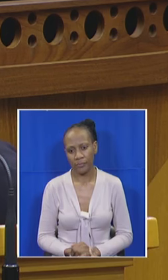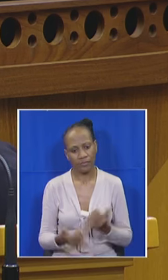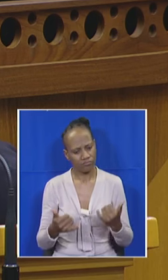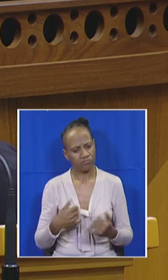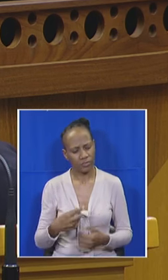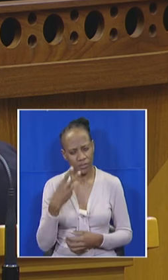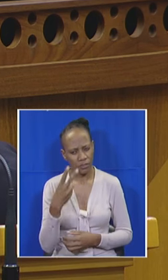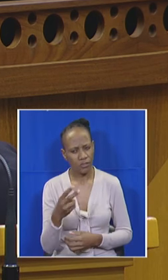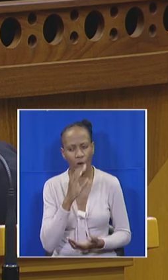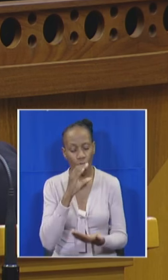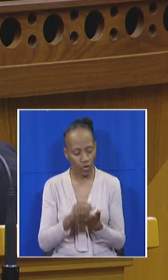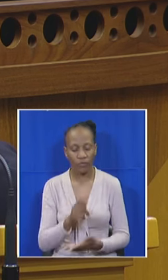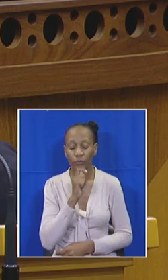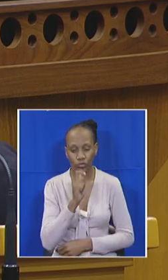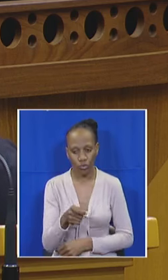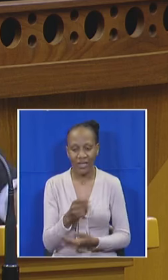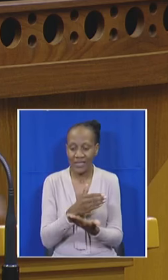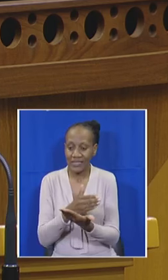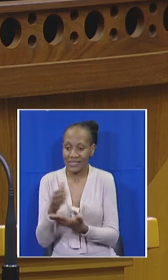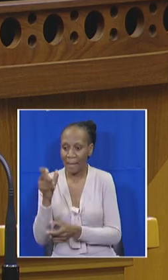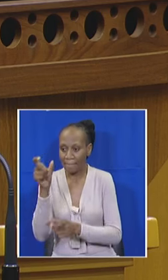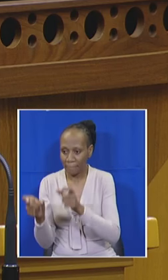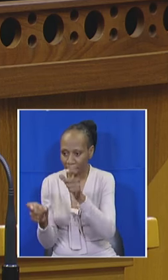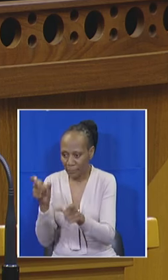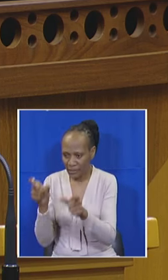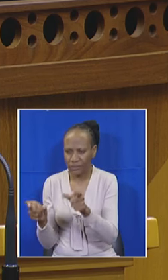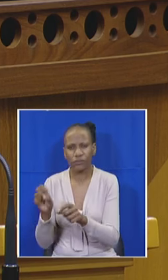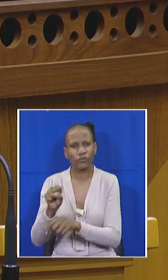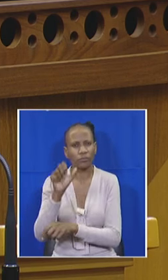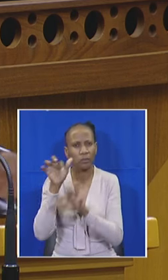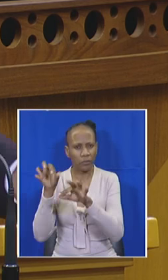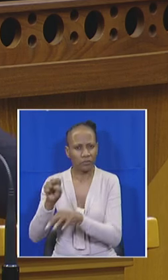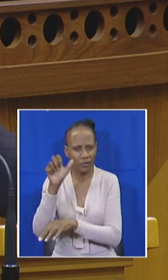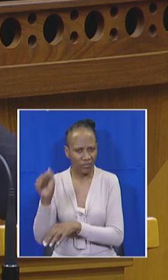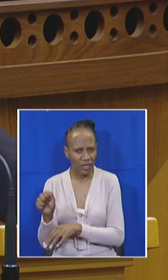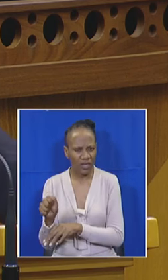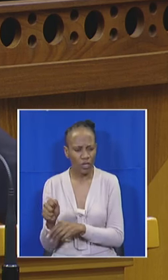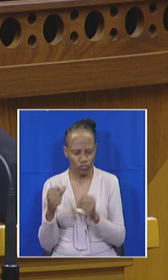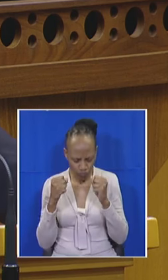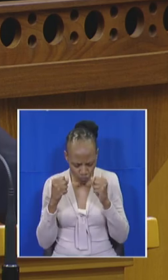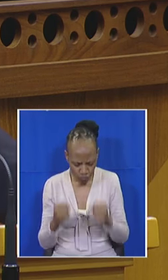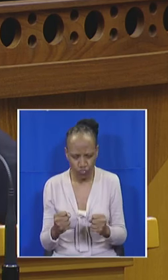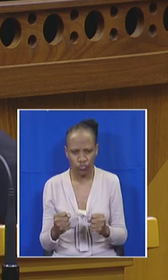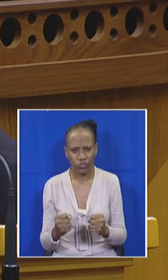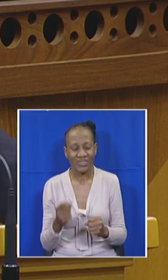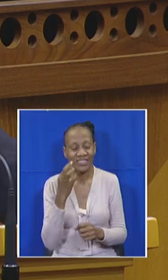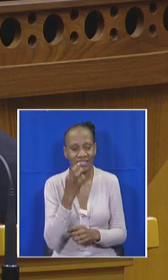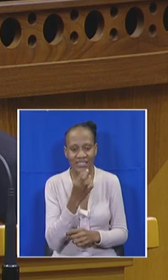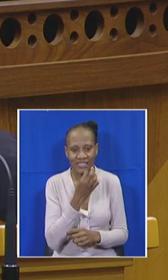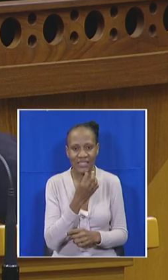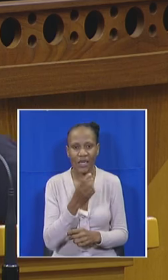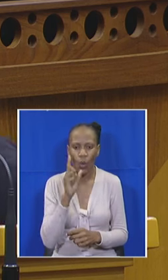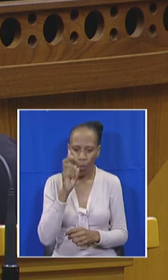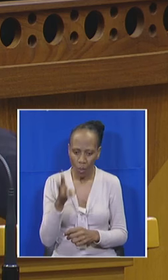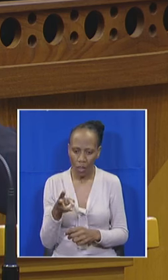compatriots are determined to defend and protect the status